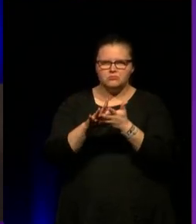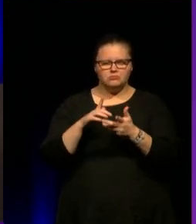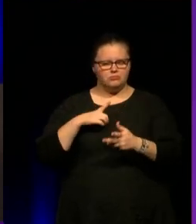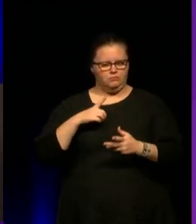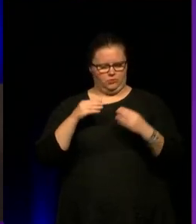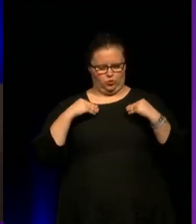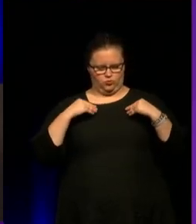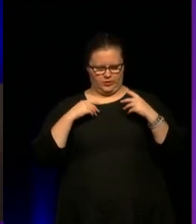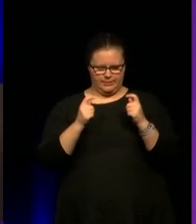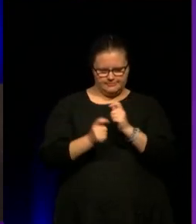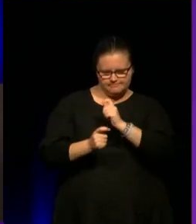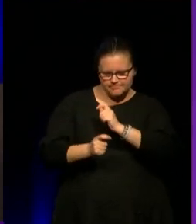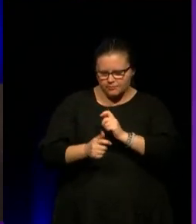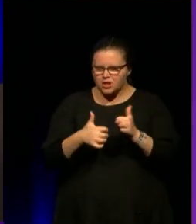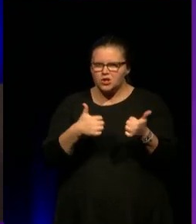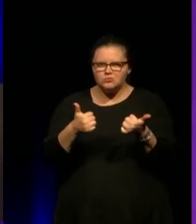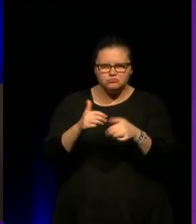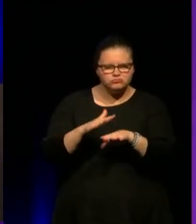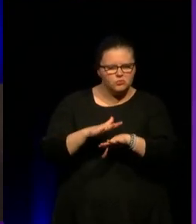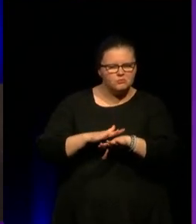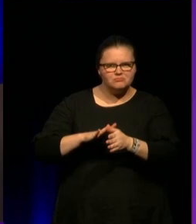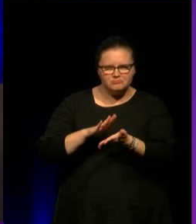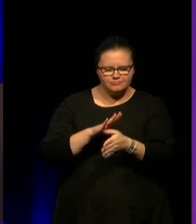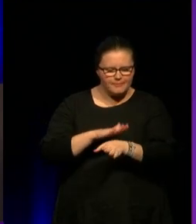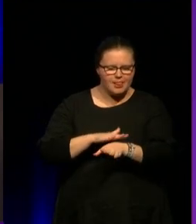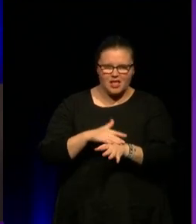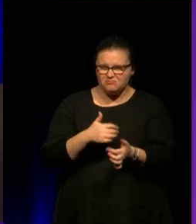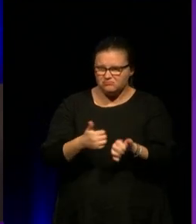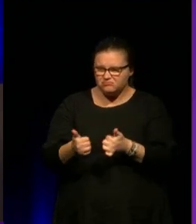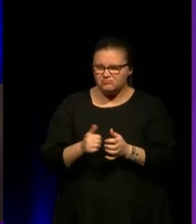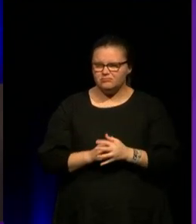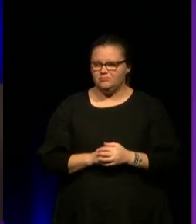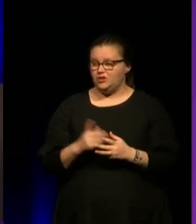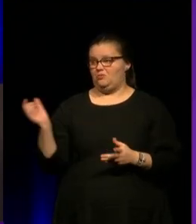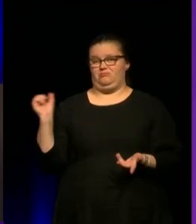well placed to immediately deal with it. Well and truly. Yeah. And that's what the DoD's.